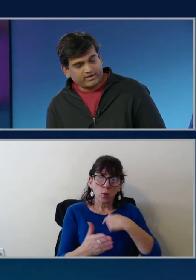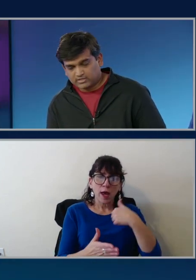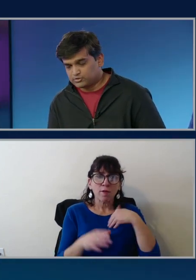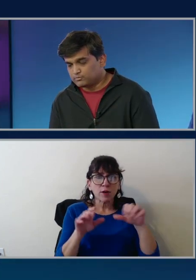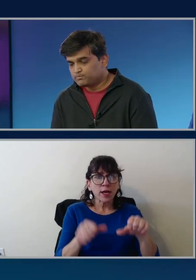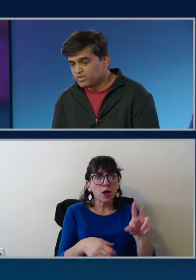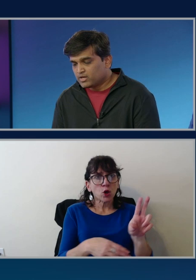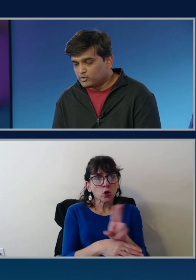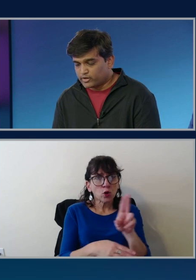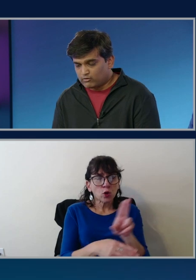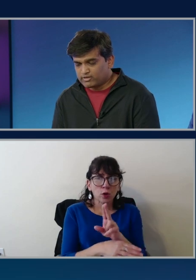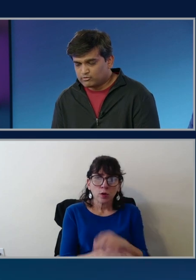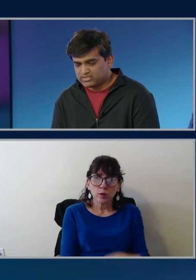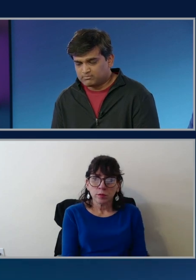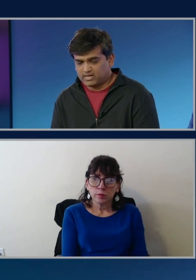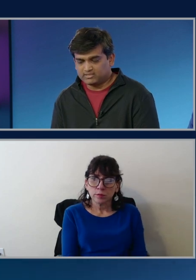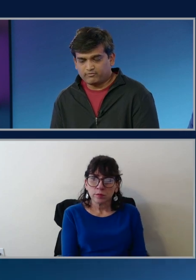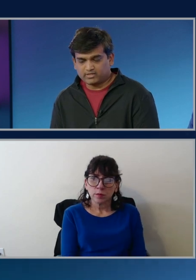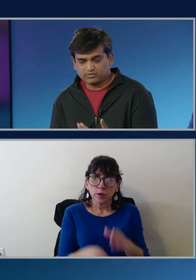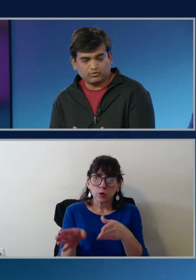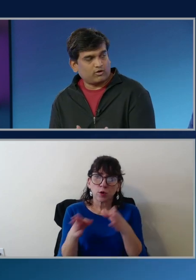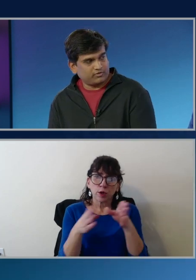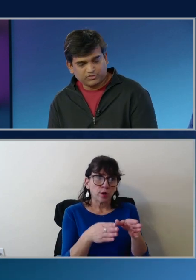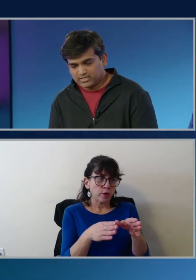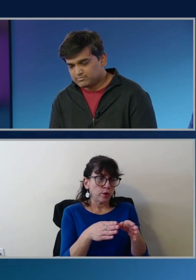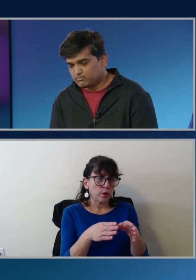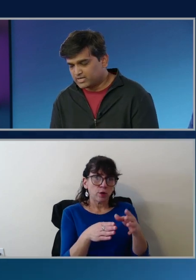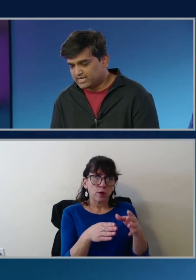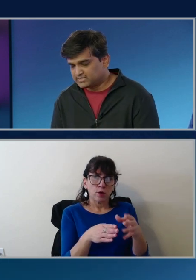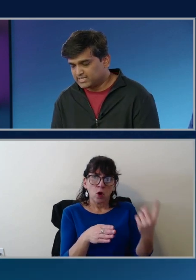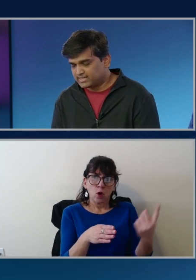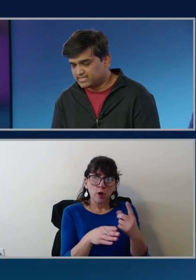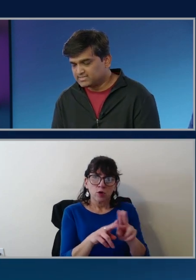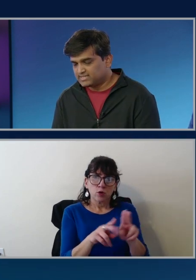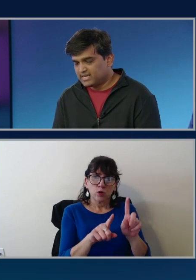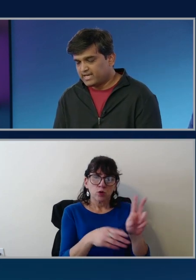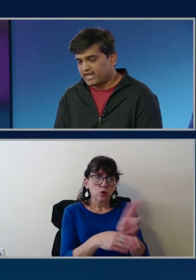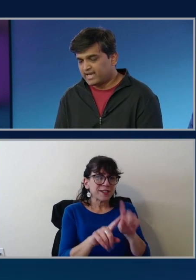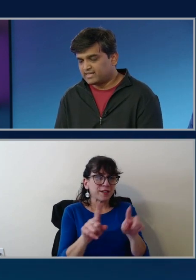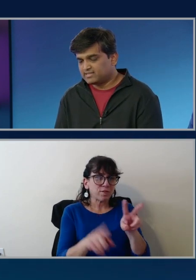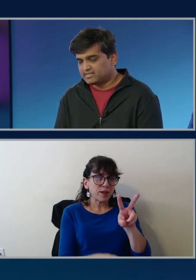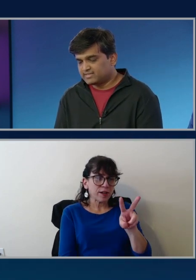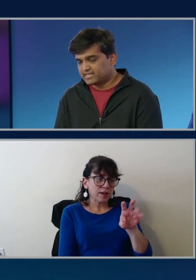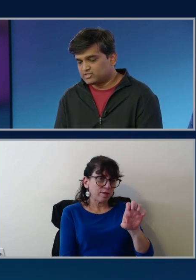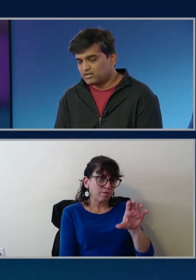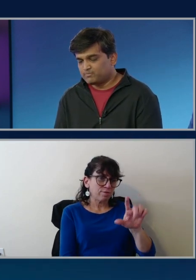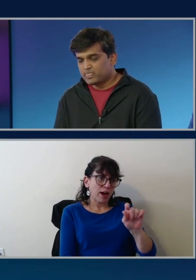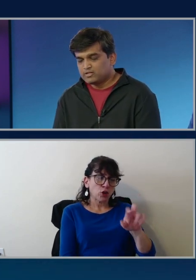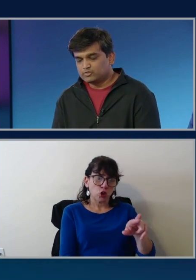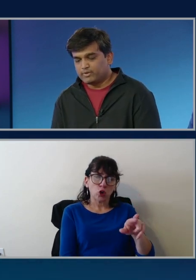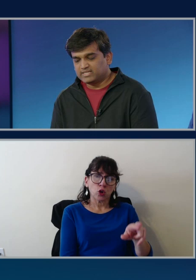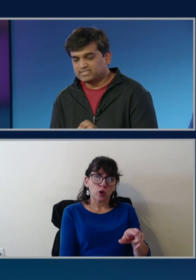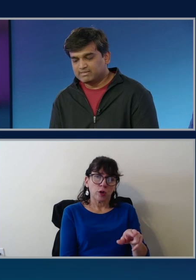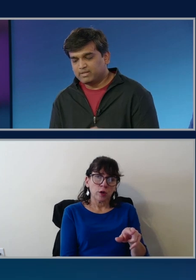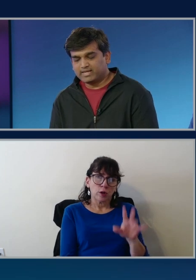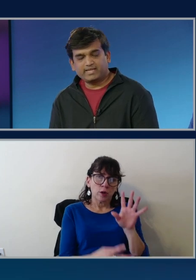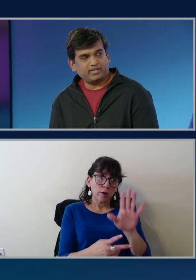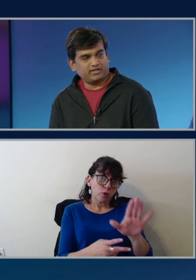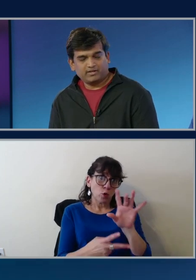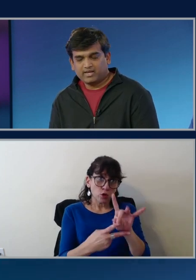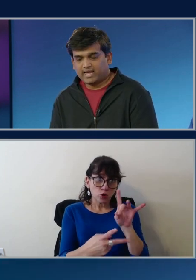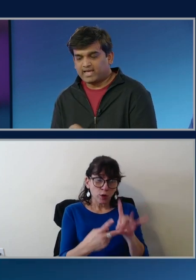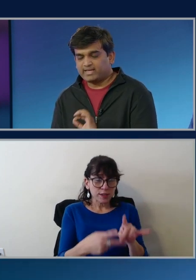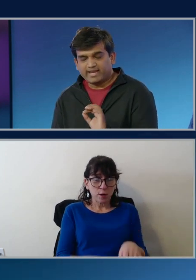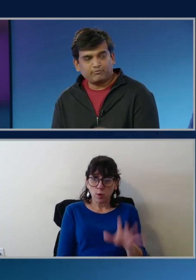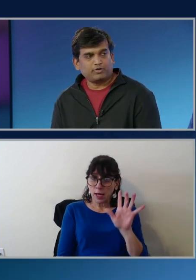a vector store. You can always use some other vector store of your choice, but let's select this, and that's all. So we can just simply click